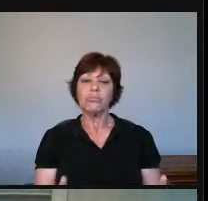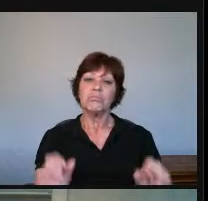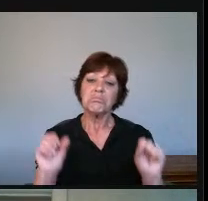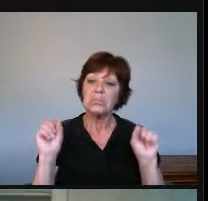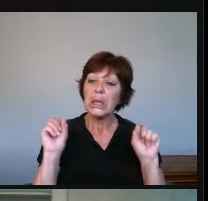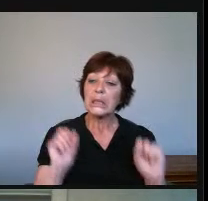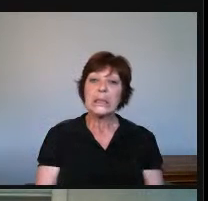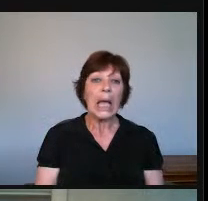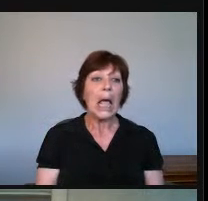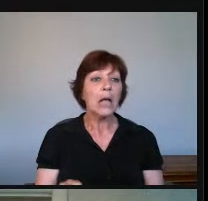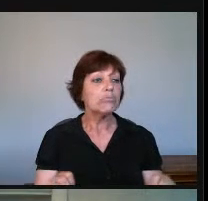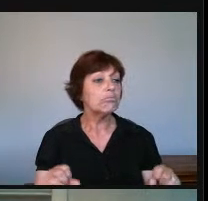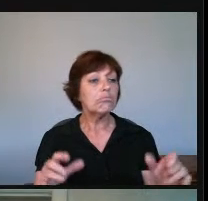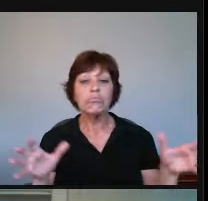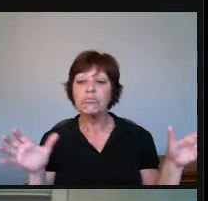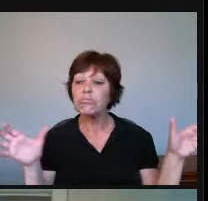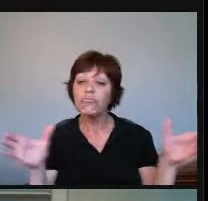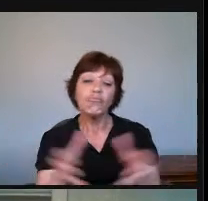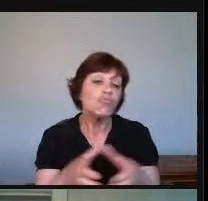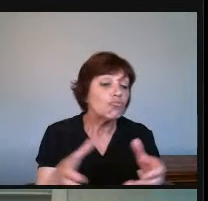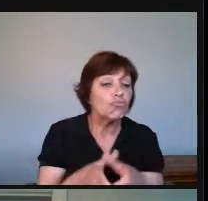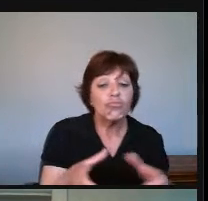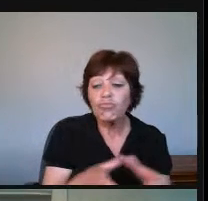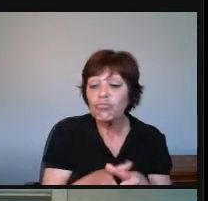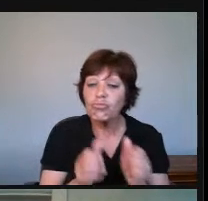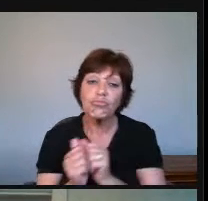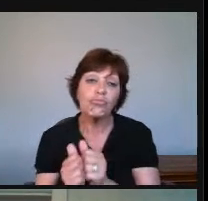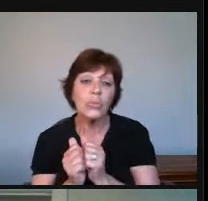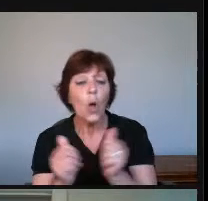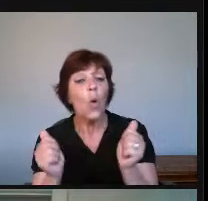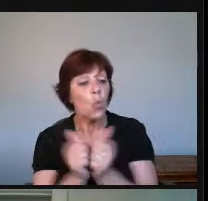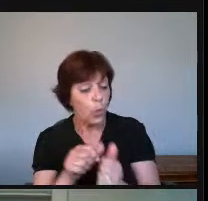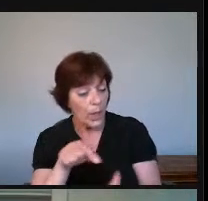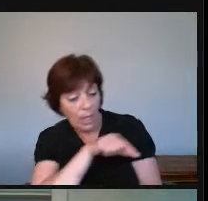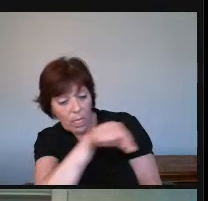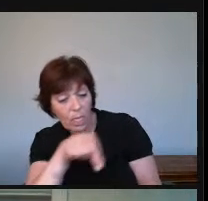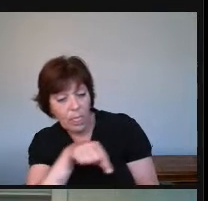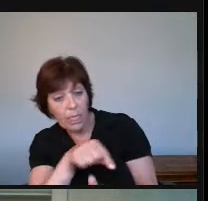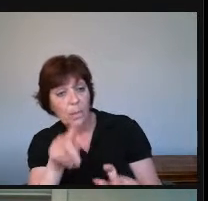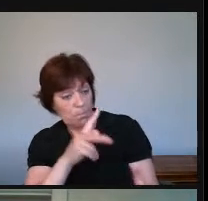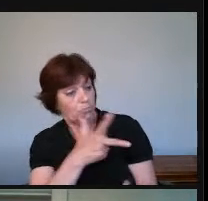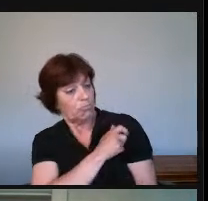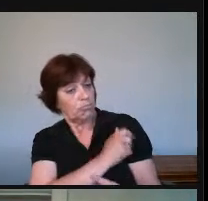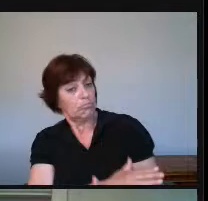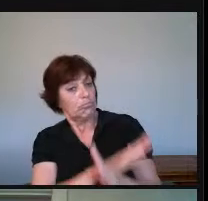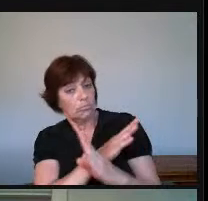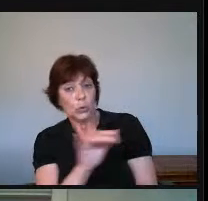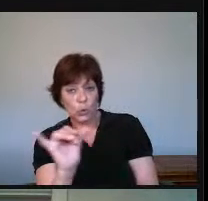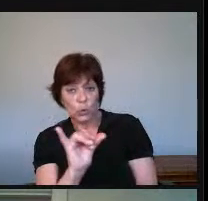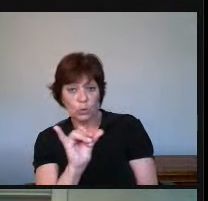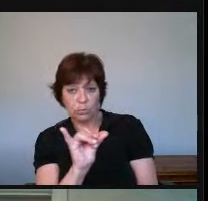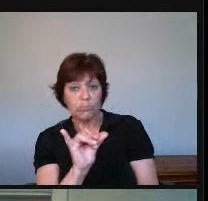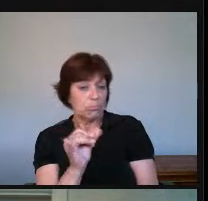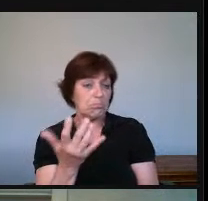well congregate as long as they're congregating other people who are vaccinated. The New York State, as